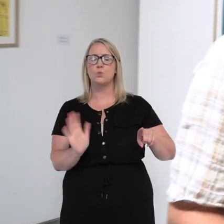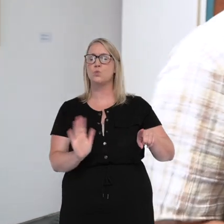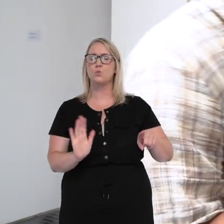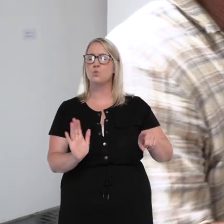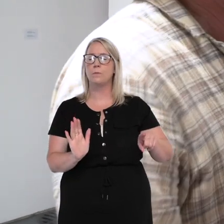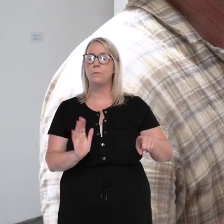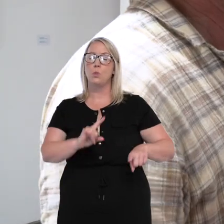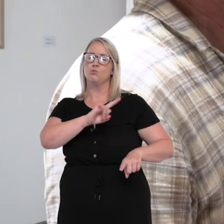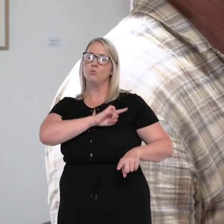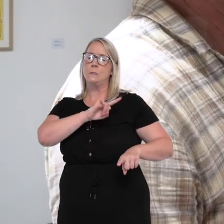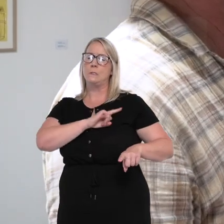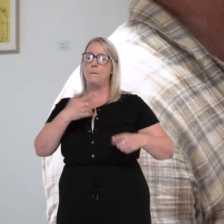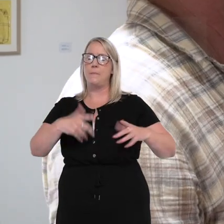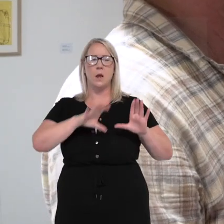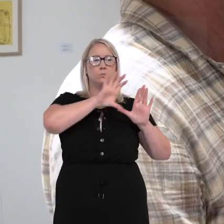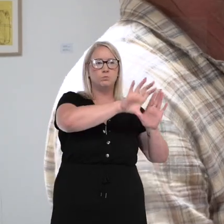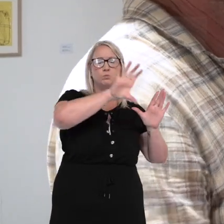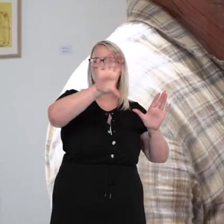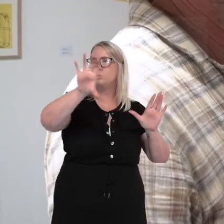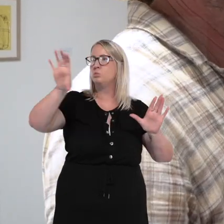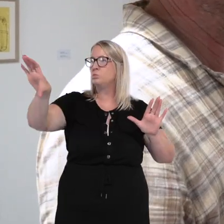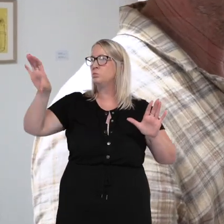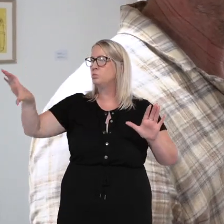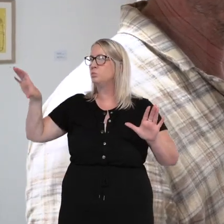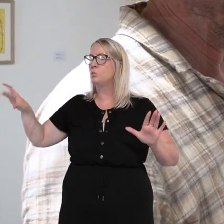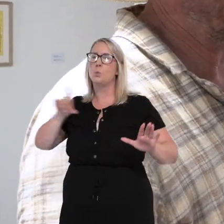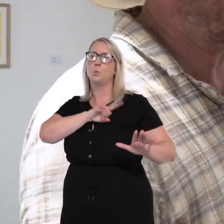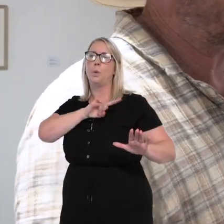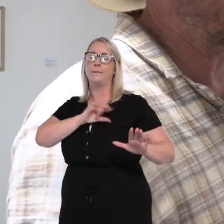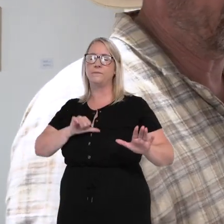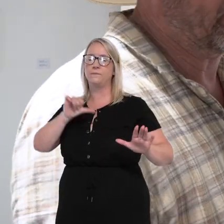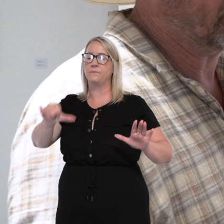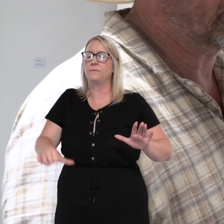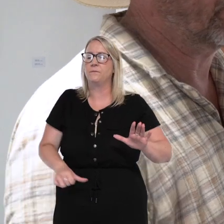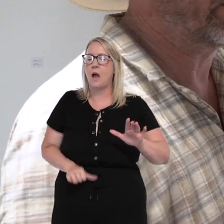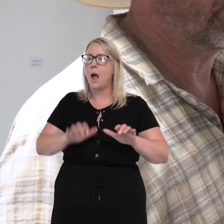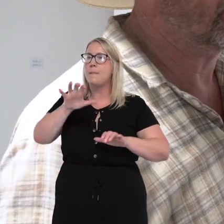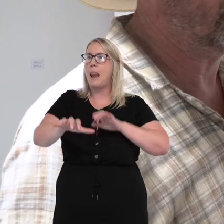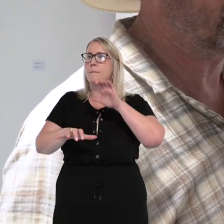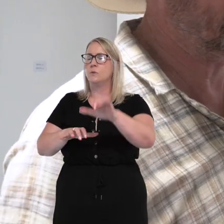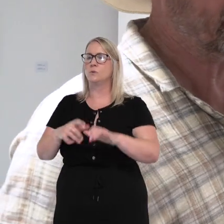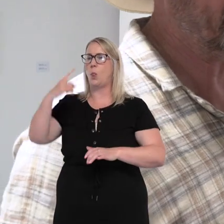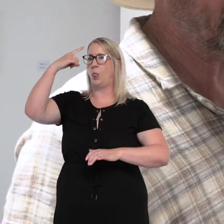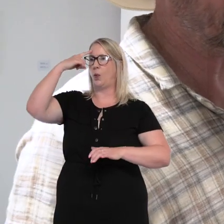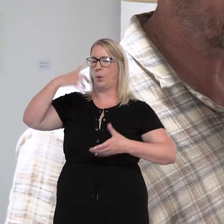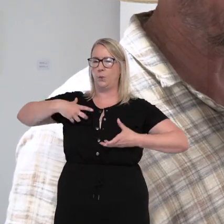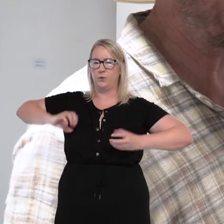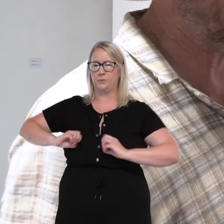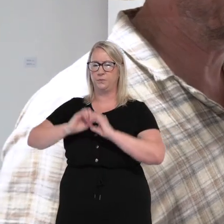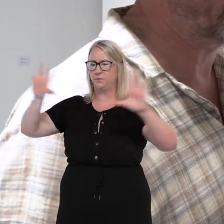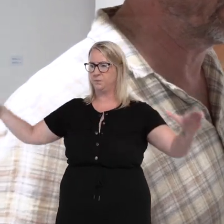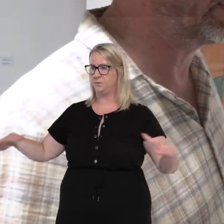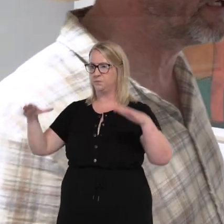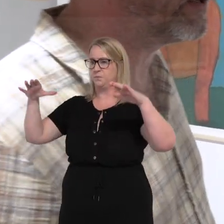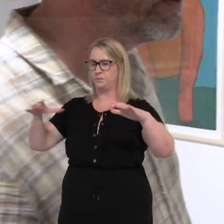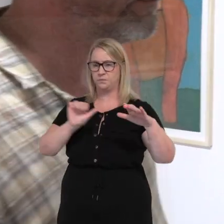the reason we put these together is because they're farm animals, and it's this grouping that we thought just simply looked good and